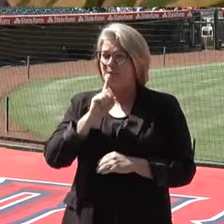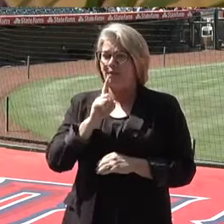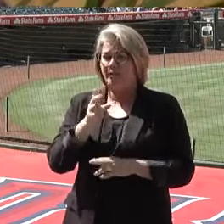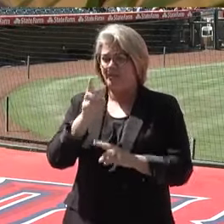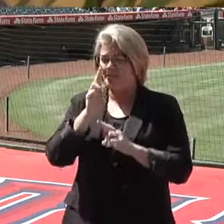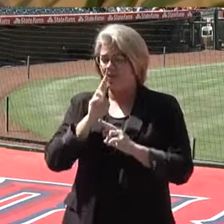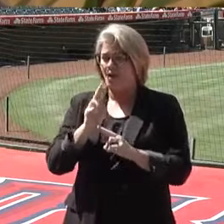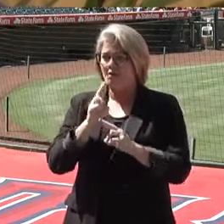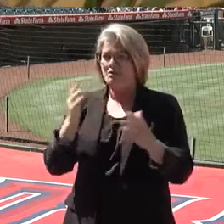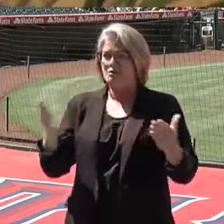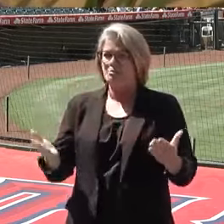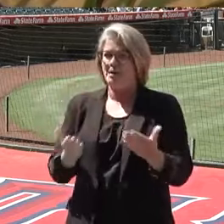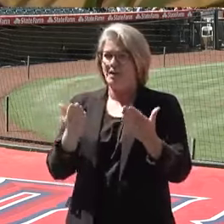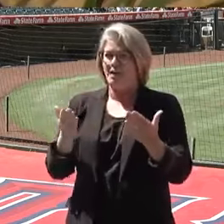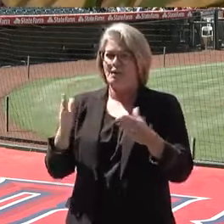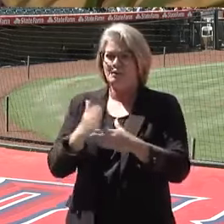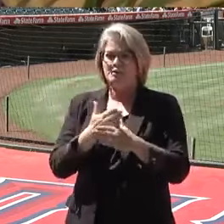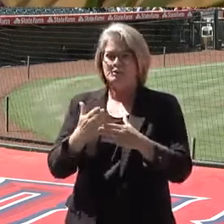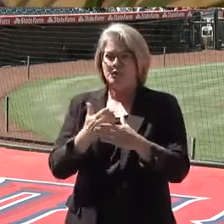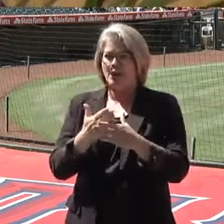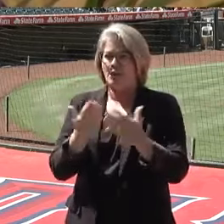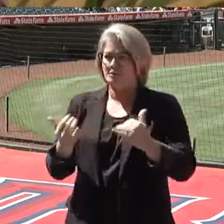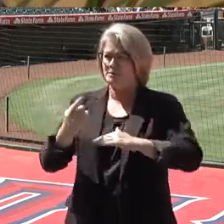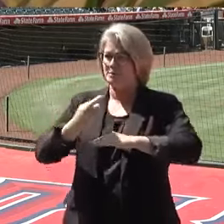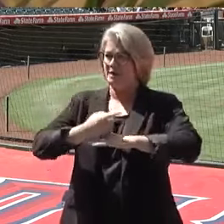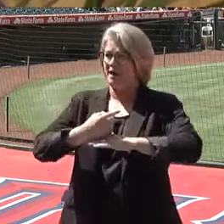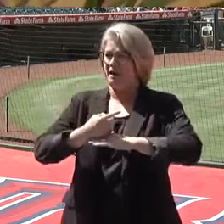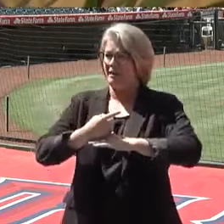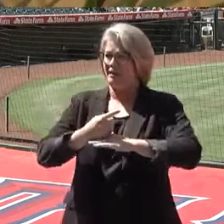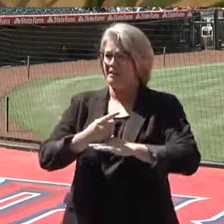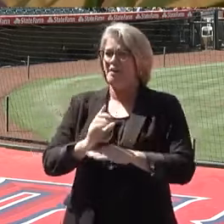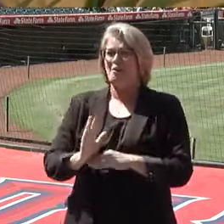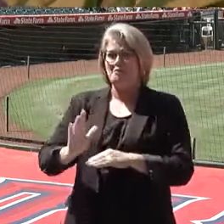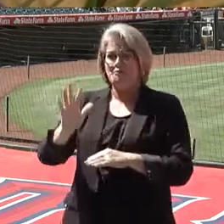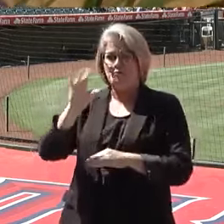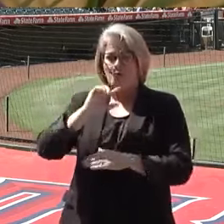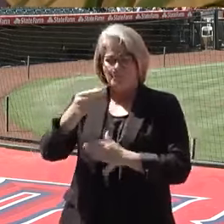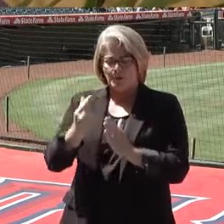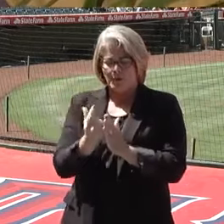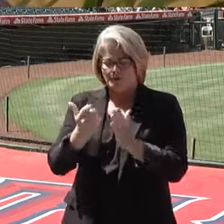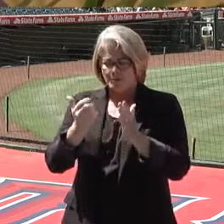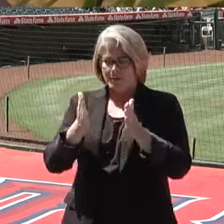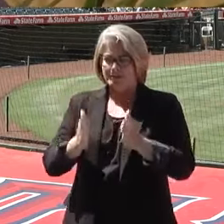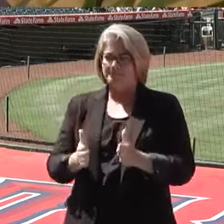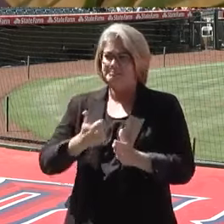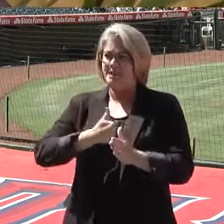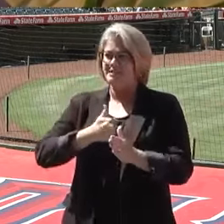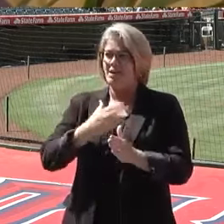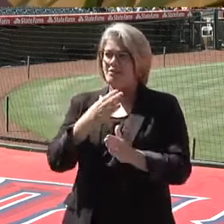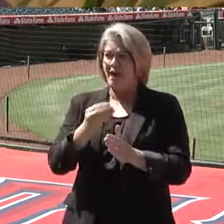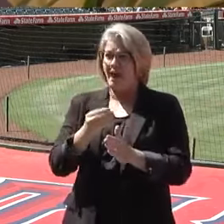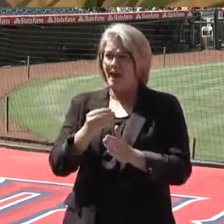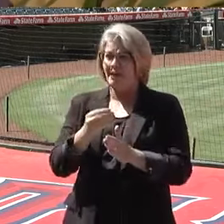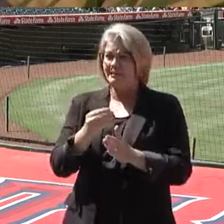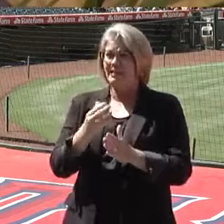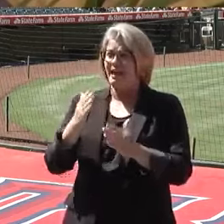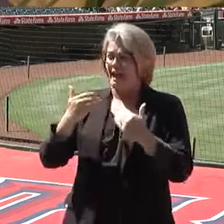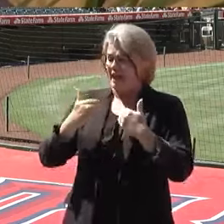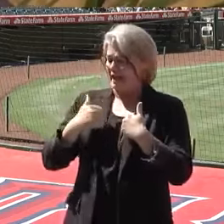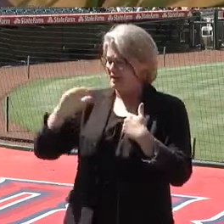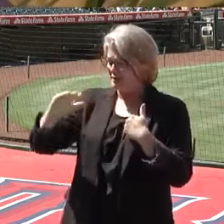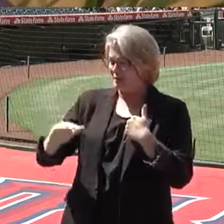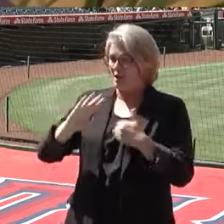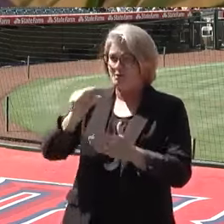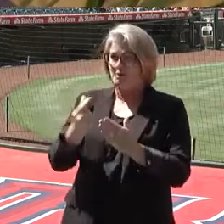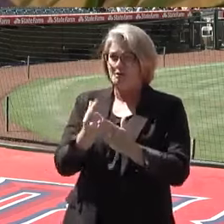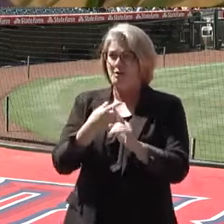to be here with you today. As a Beach alum, an alumni parent, and a fellow human just trying to navigate